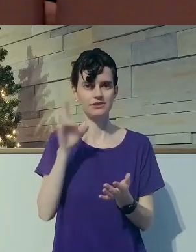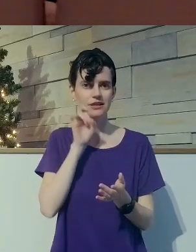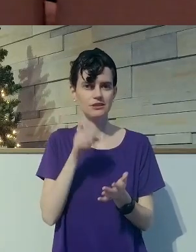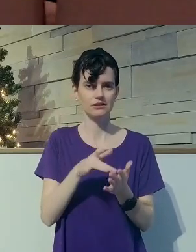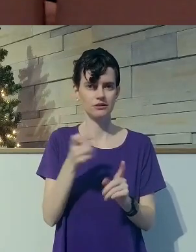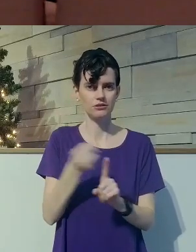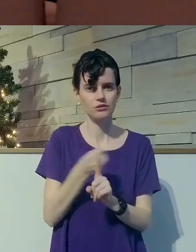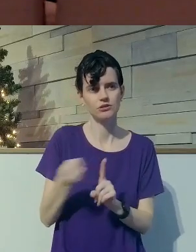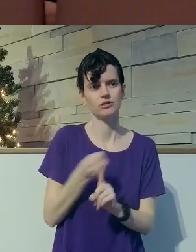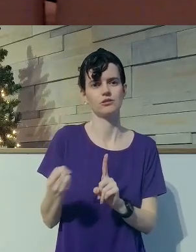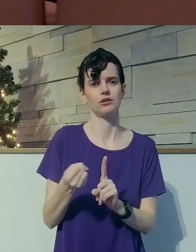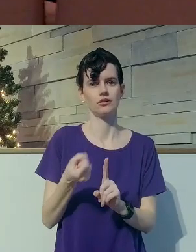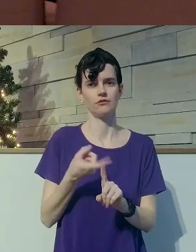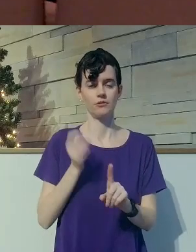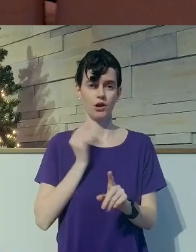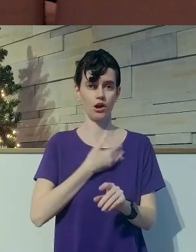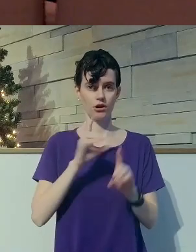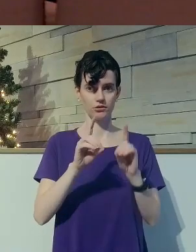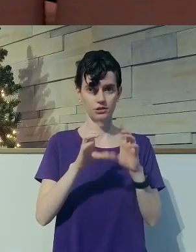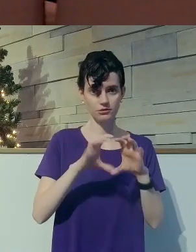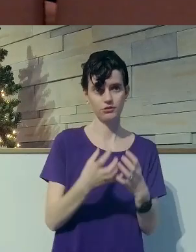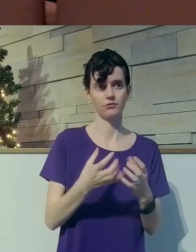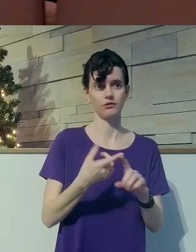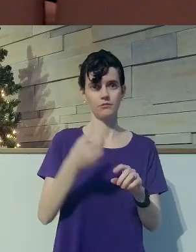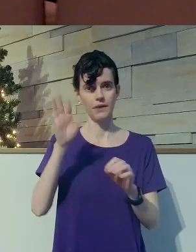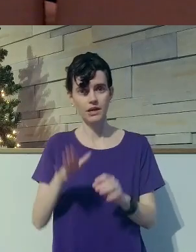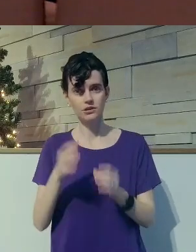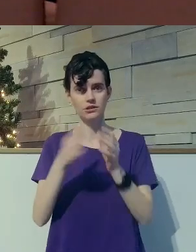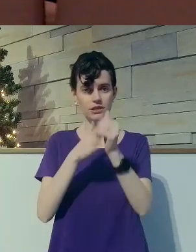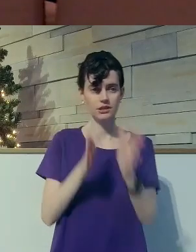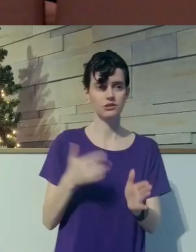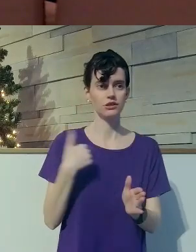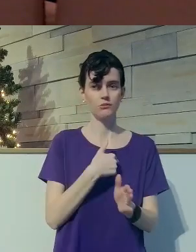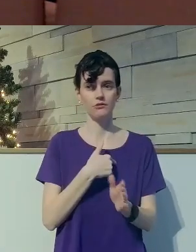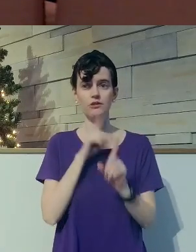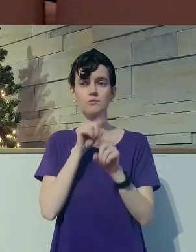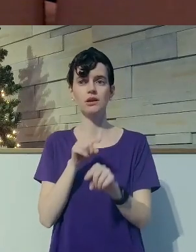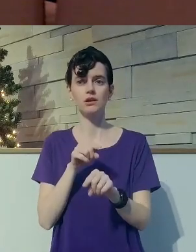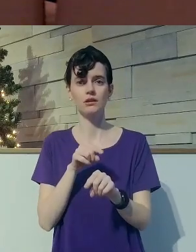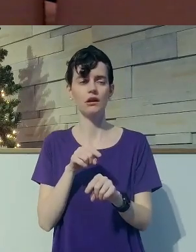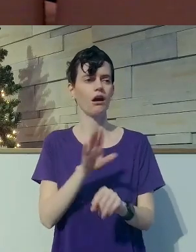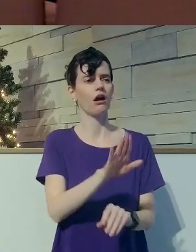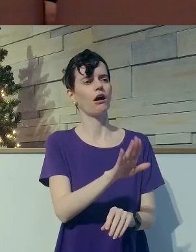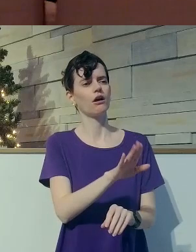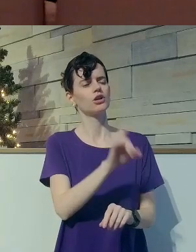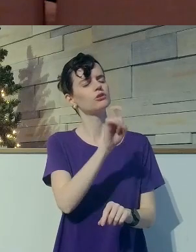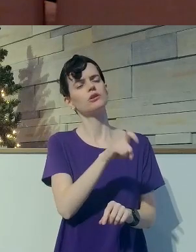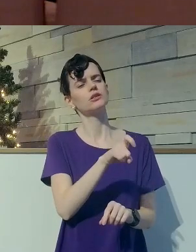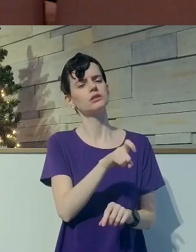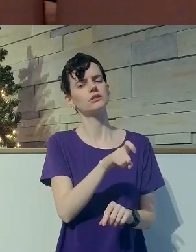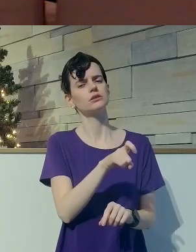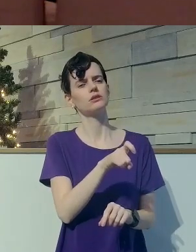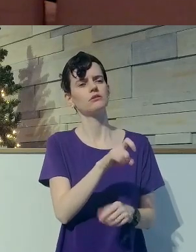have been abused sexually in our denomination by pastors, by leaders, and the way that we've reacted. They have been told, you know what, you need to